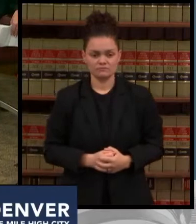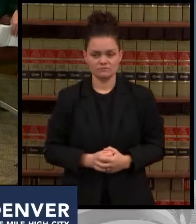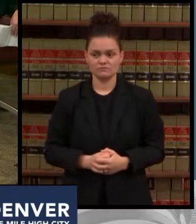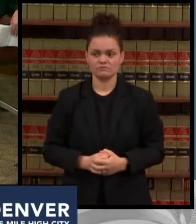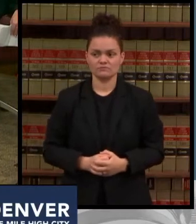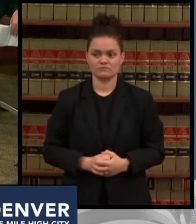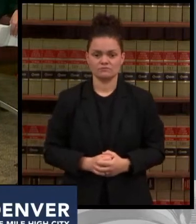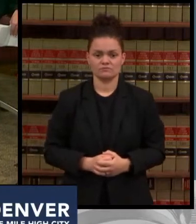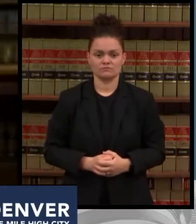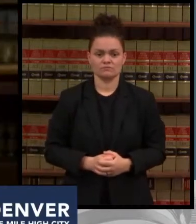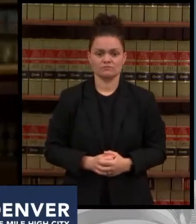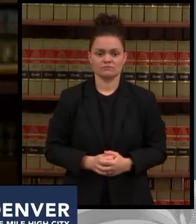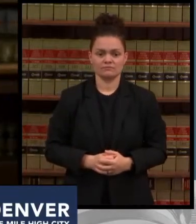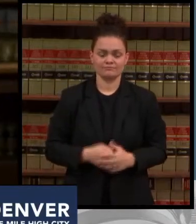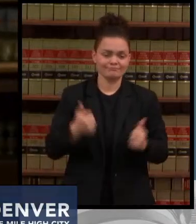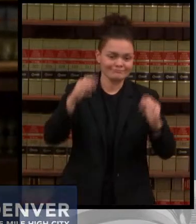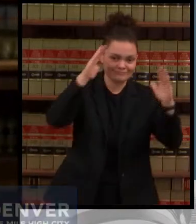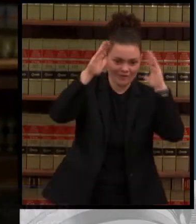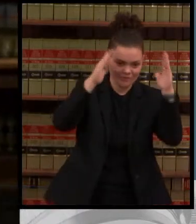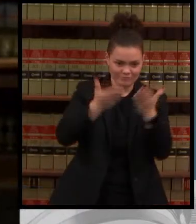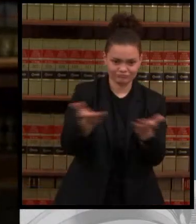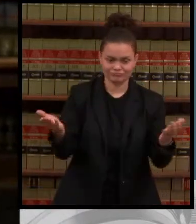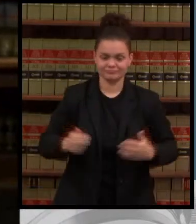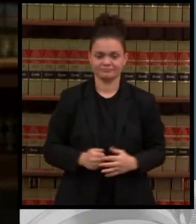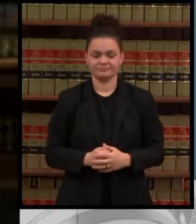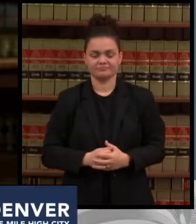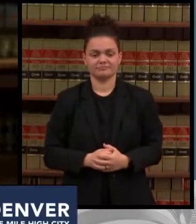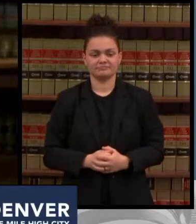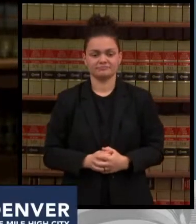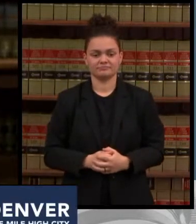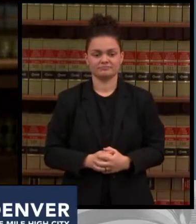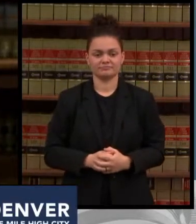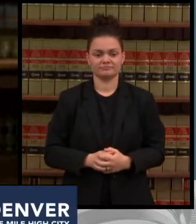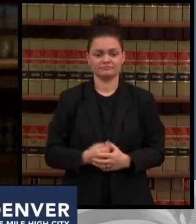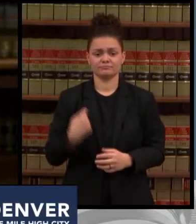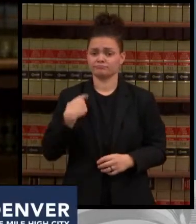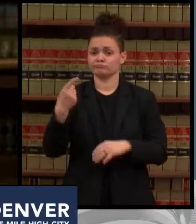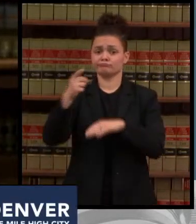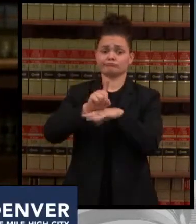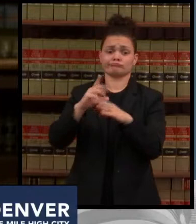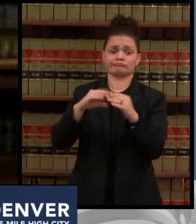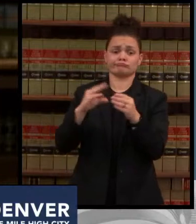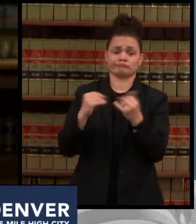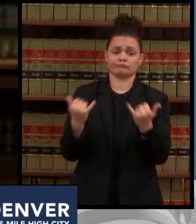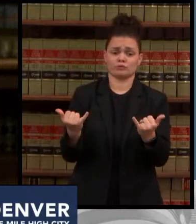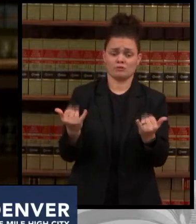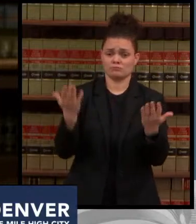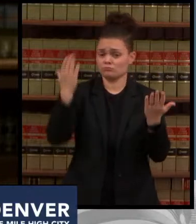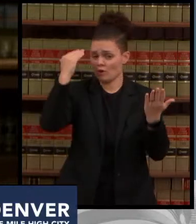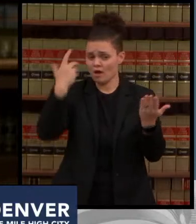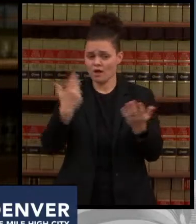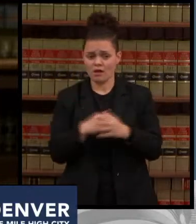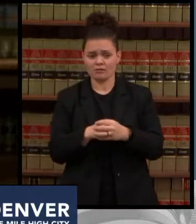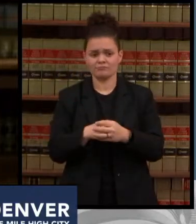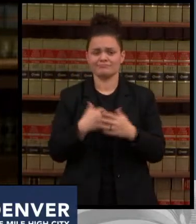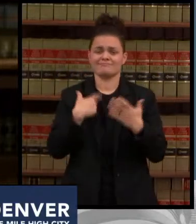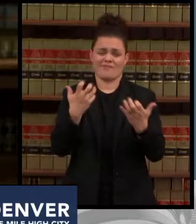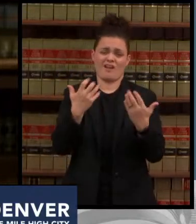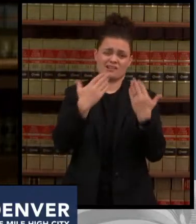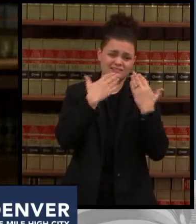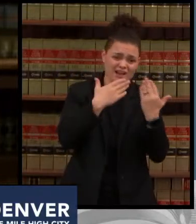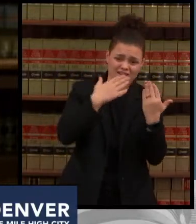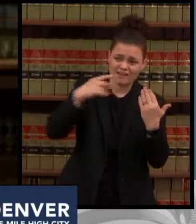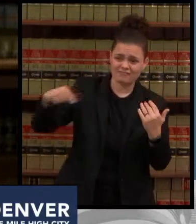Hello, everyone. I'm here today to express my deep gratitude to our regional partners for the efforts that they've taken to